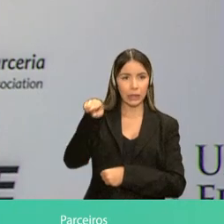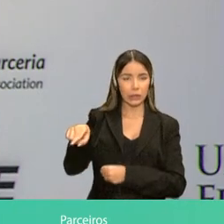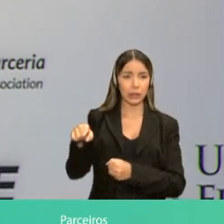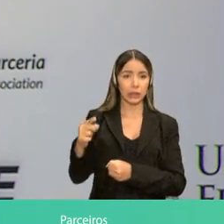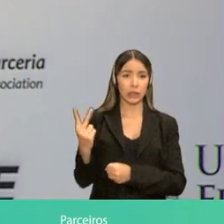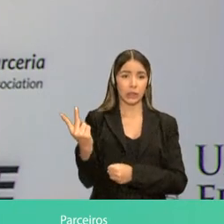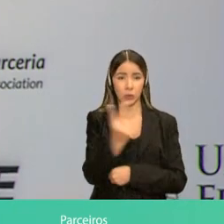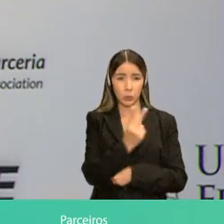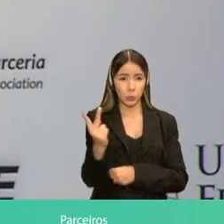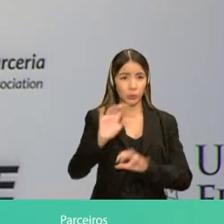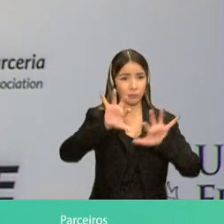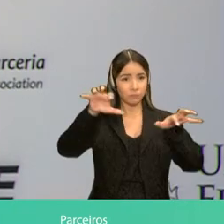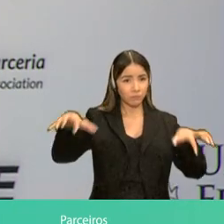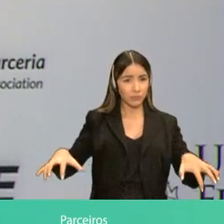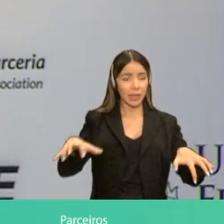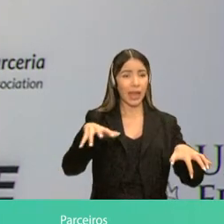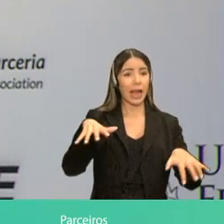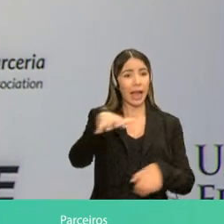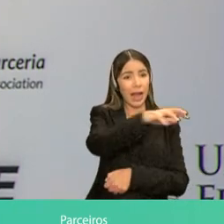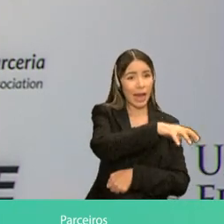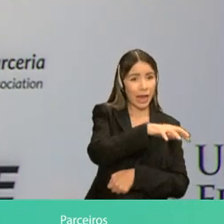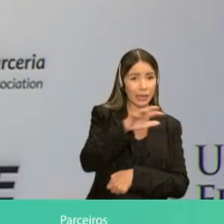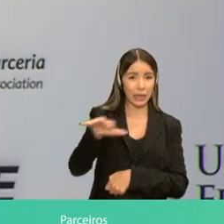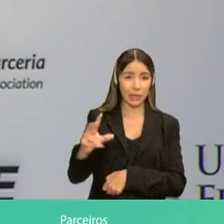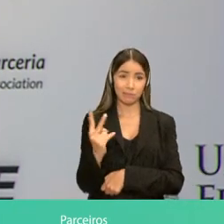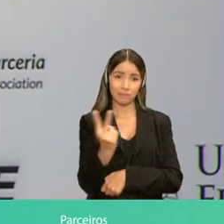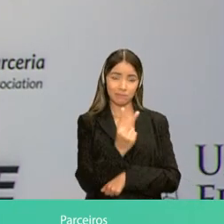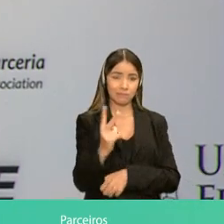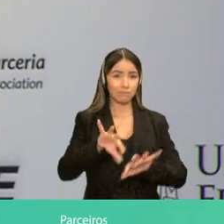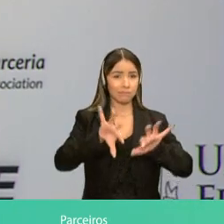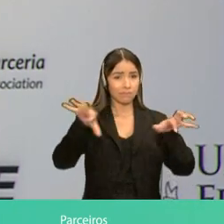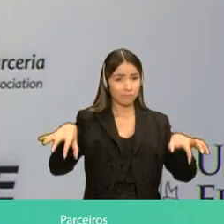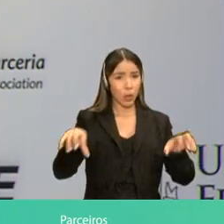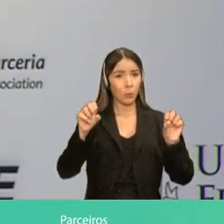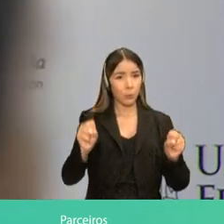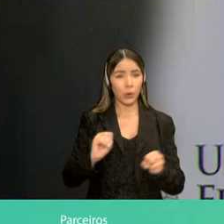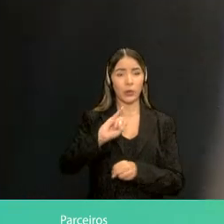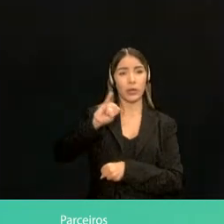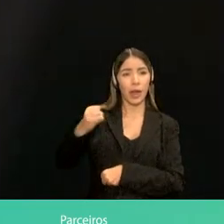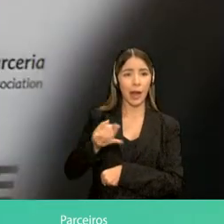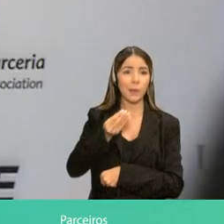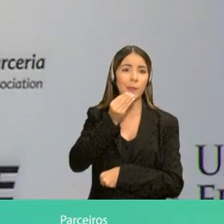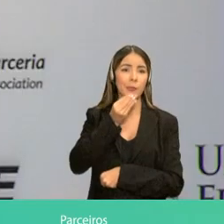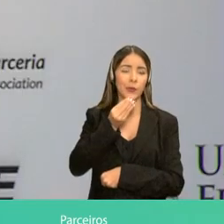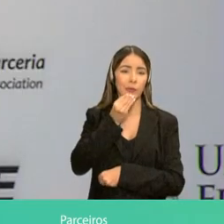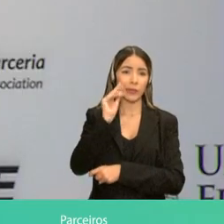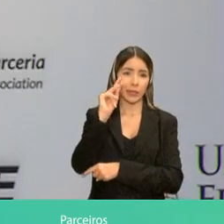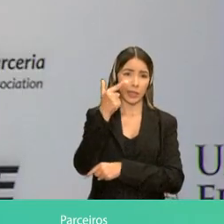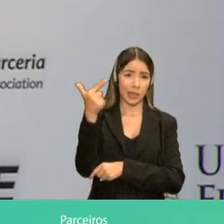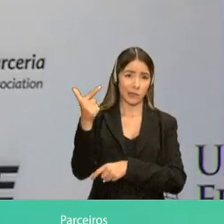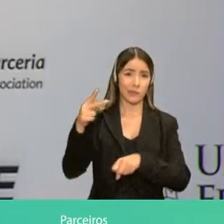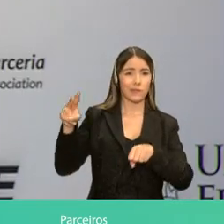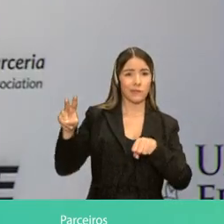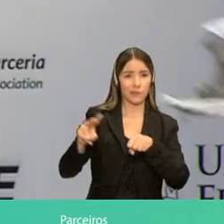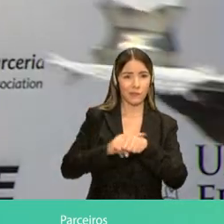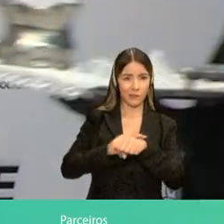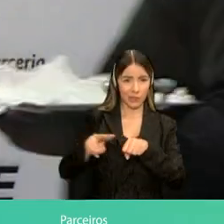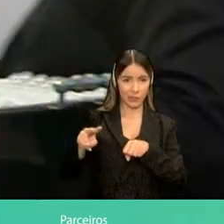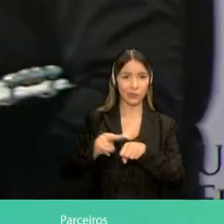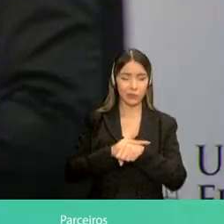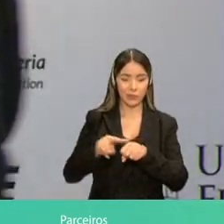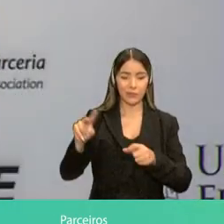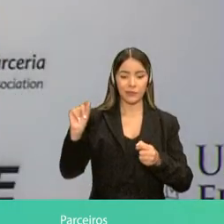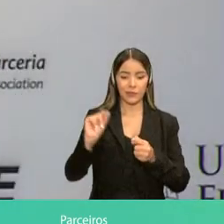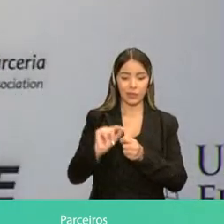manufacturers are two areas that can truly take advantage of green hydrogen and make